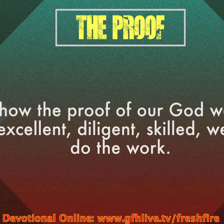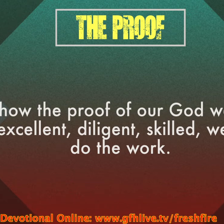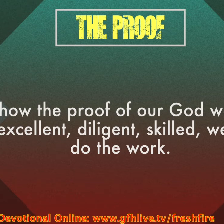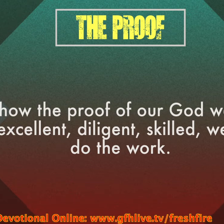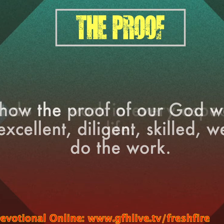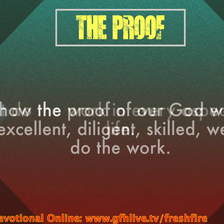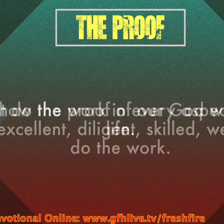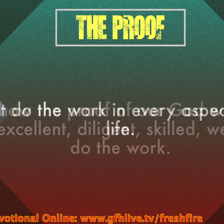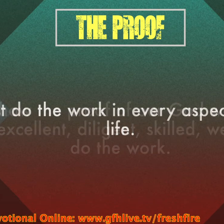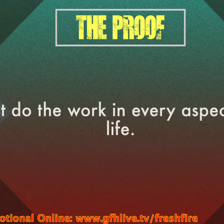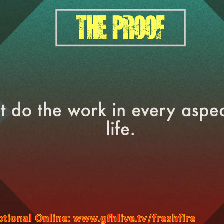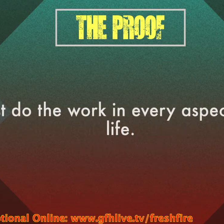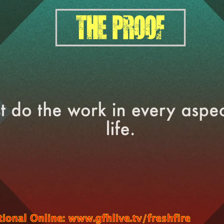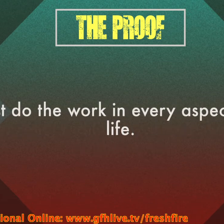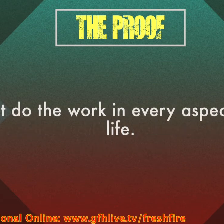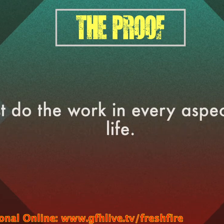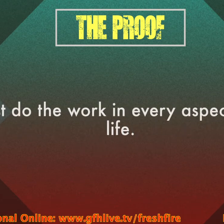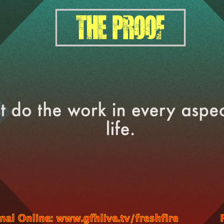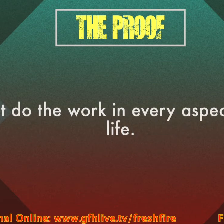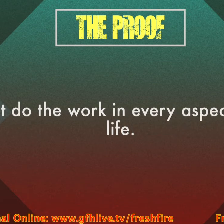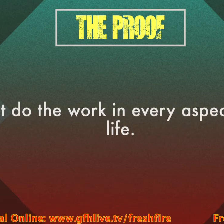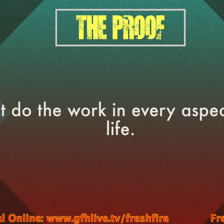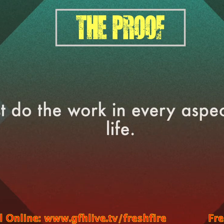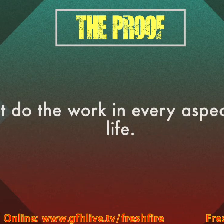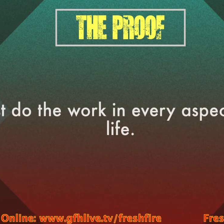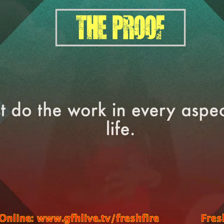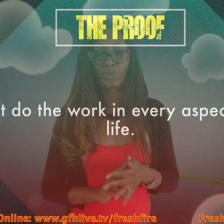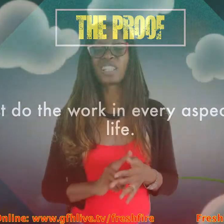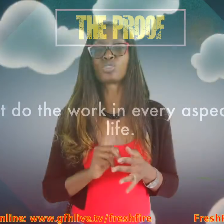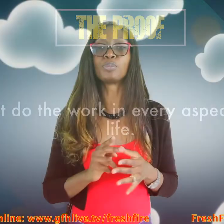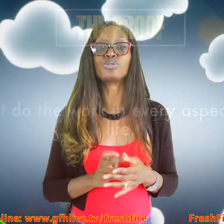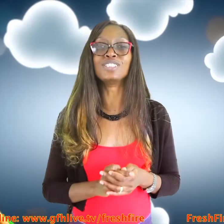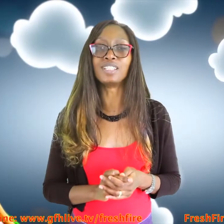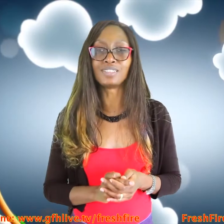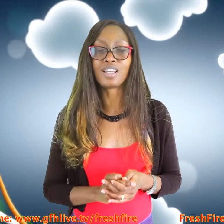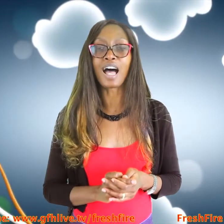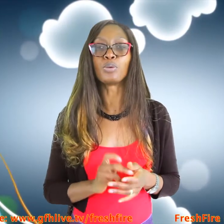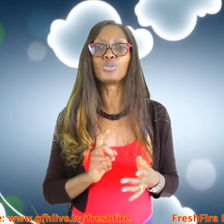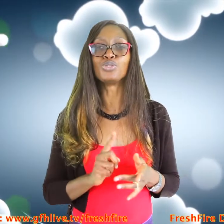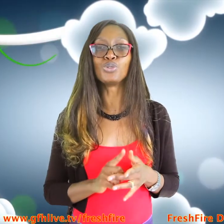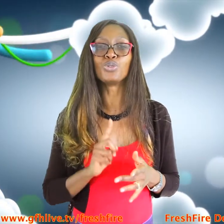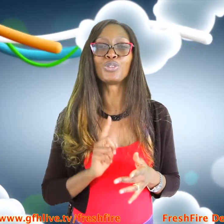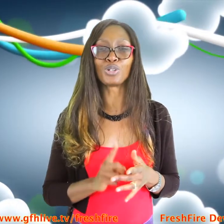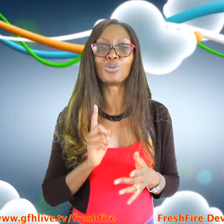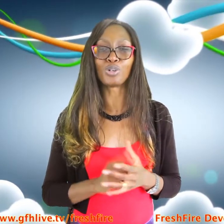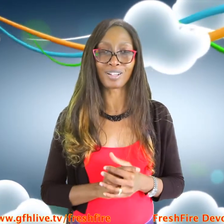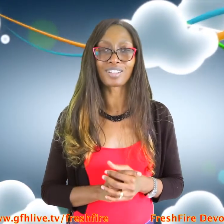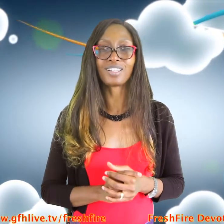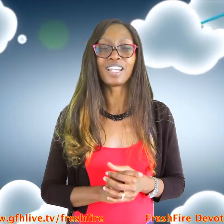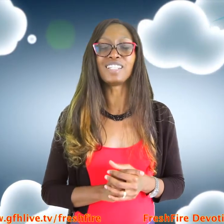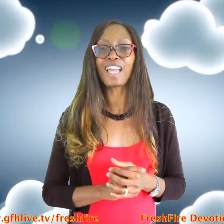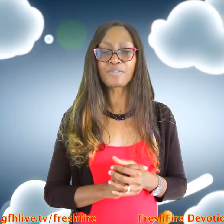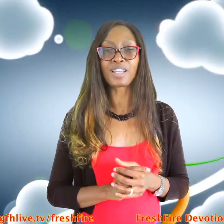not be lazy. I will not be sleeping when I should be reading. I will do the